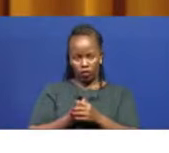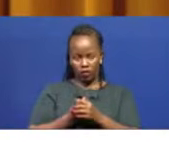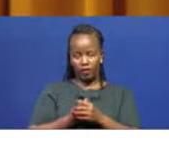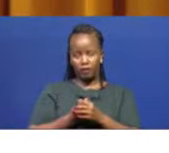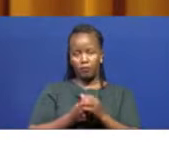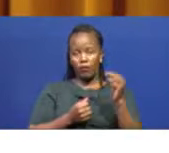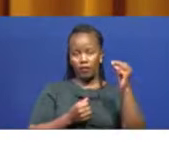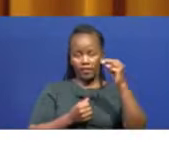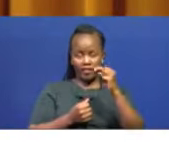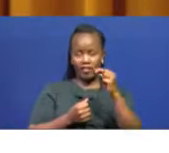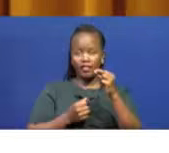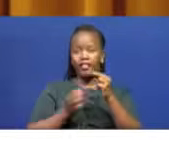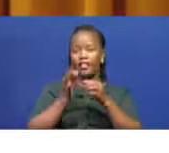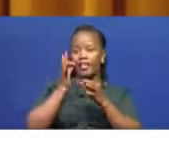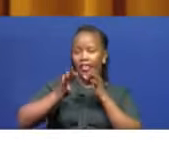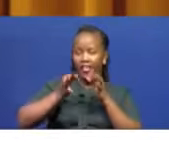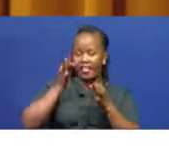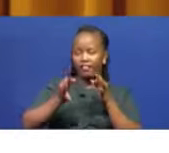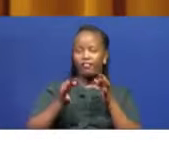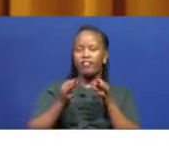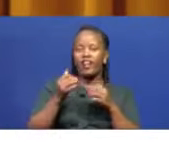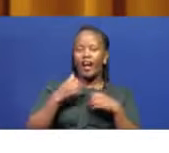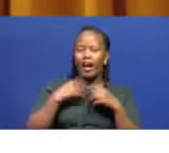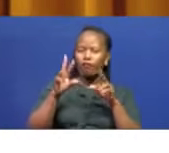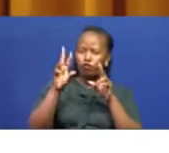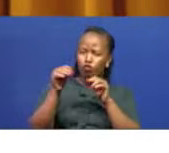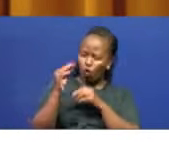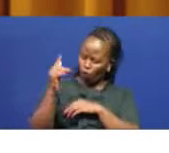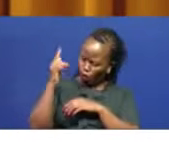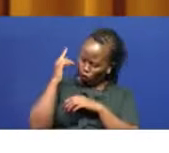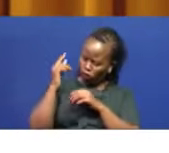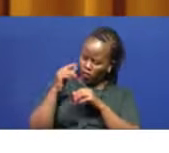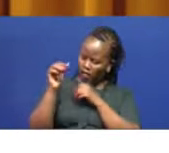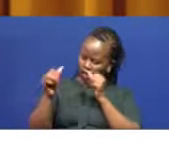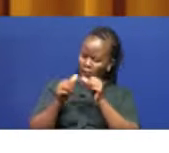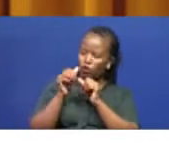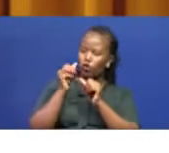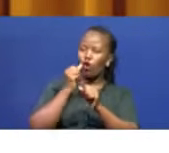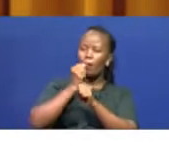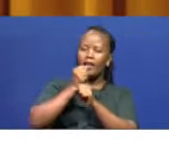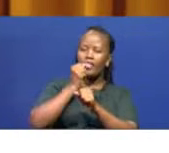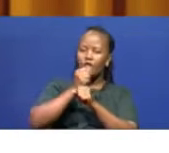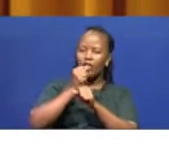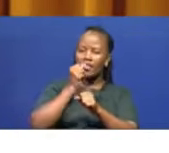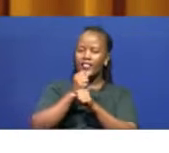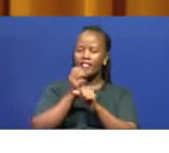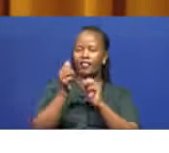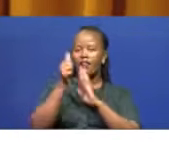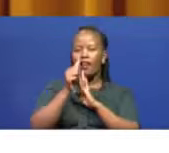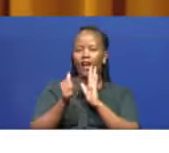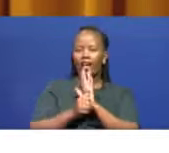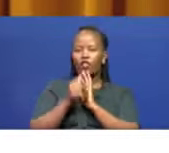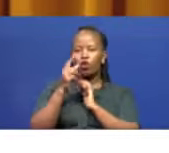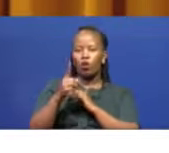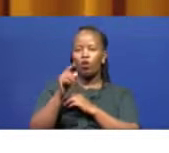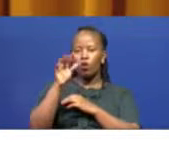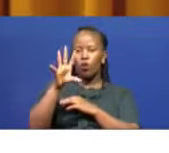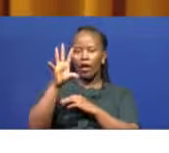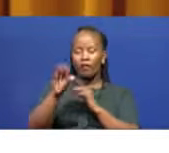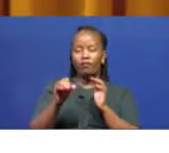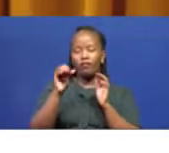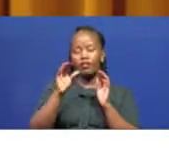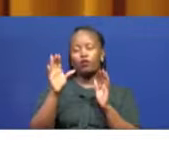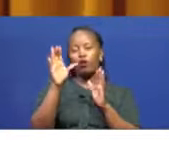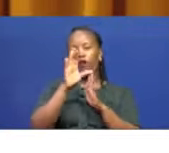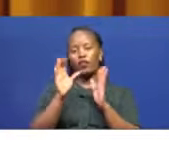declaration that in the absence of an enabling legislation operationalizing the provisions of Article 150 of the Constitution